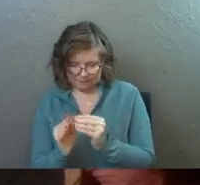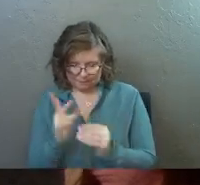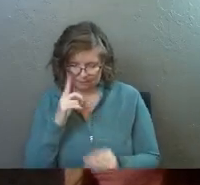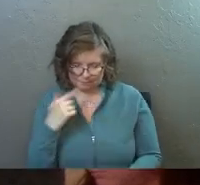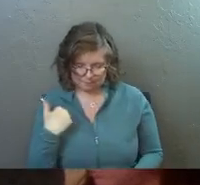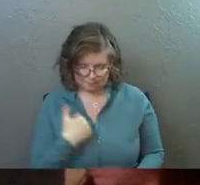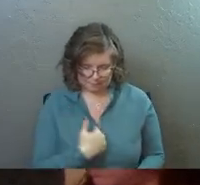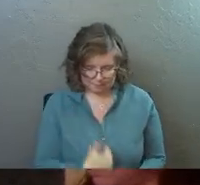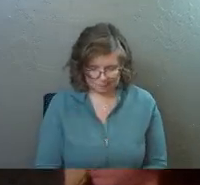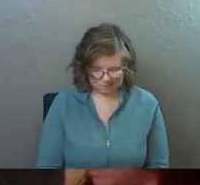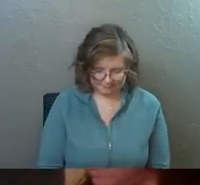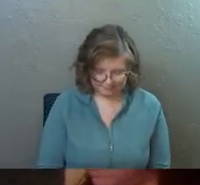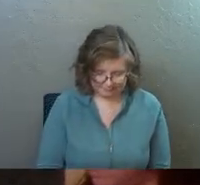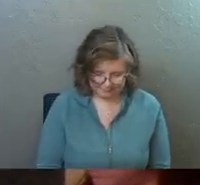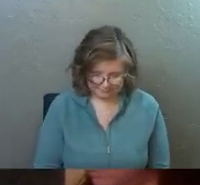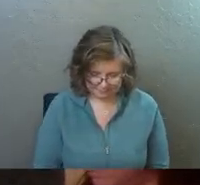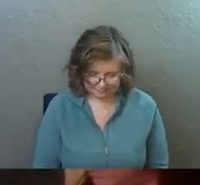things.